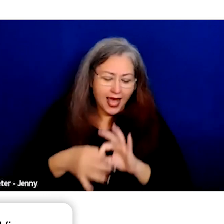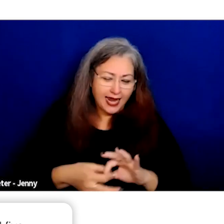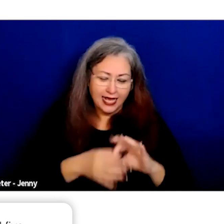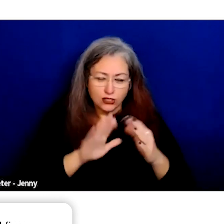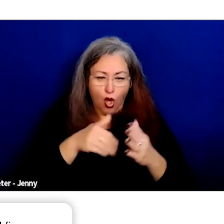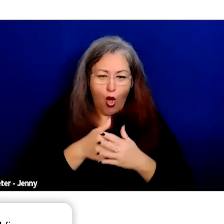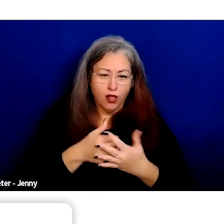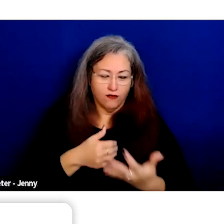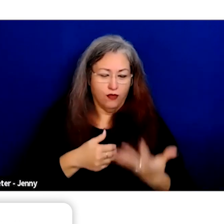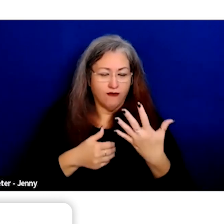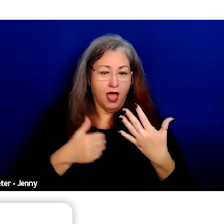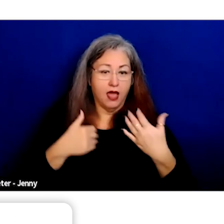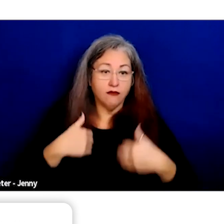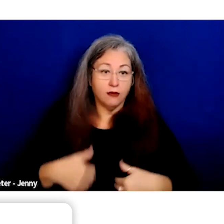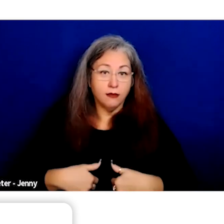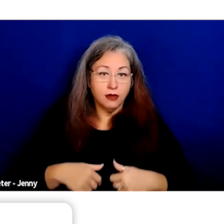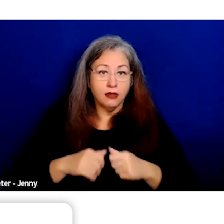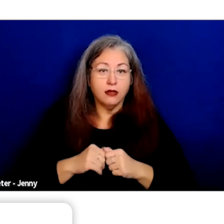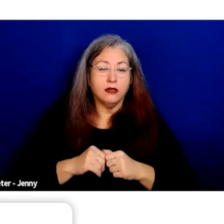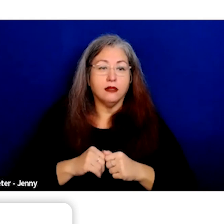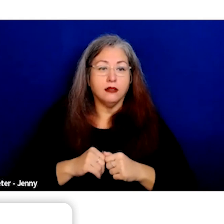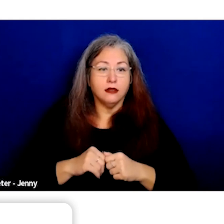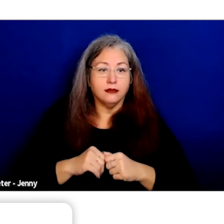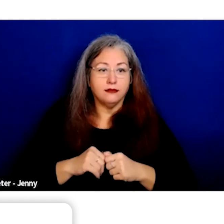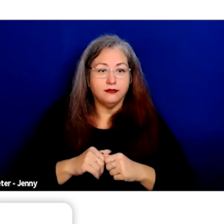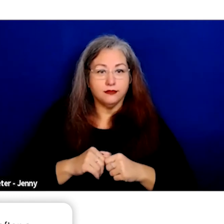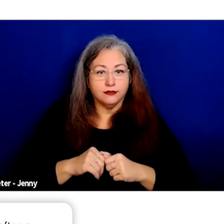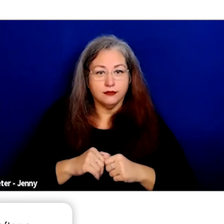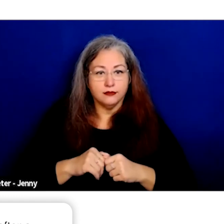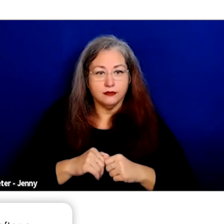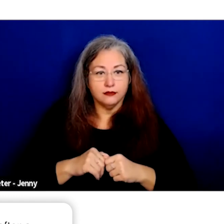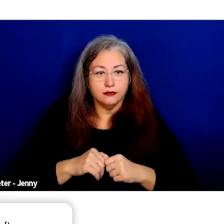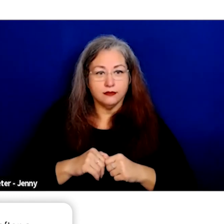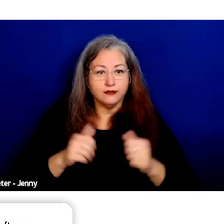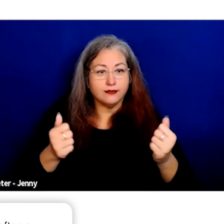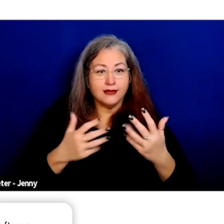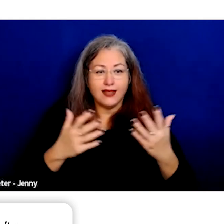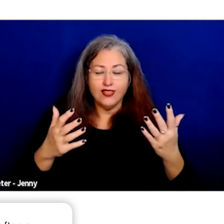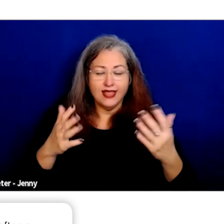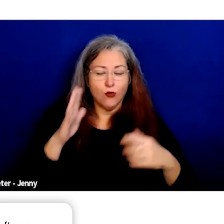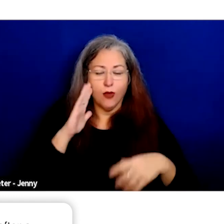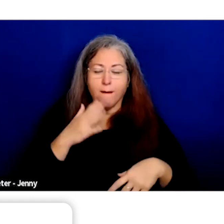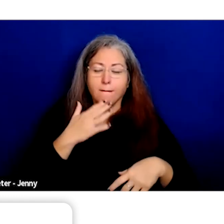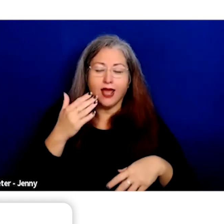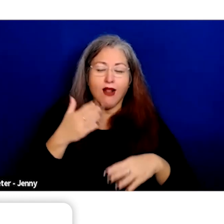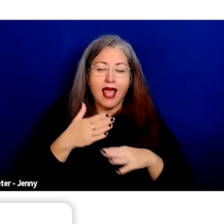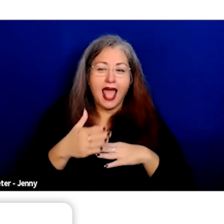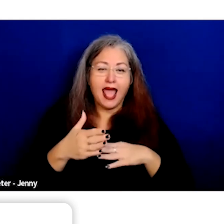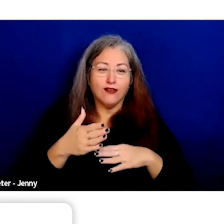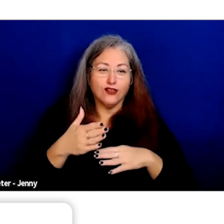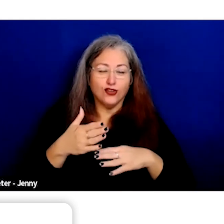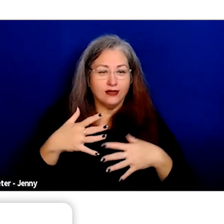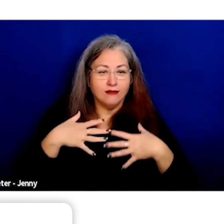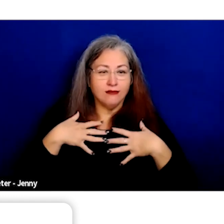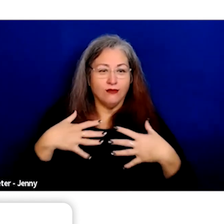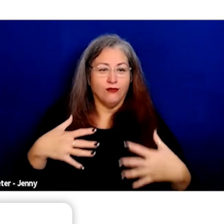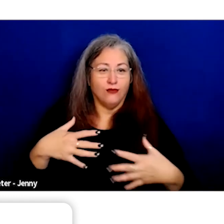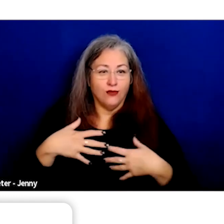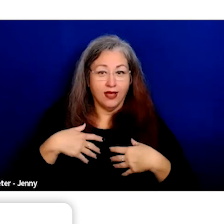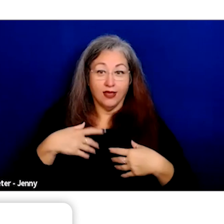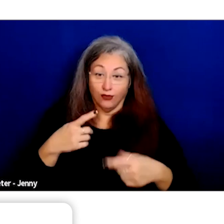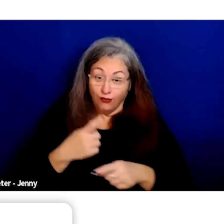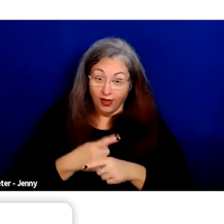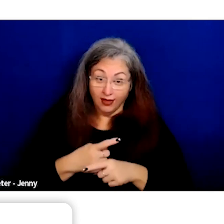5 bodies. I mean, everything's better after a deep breath, dear God,